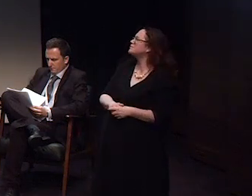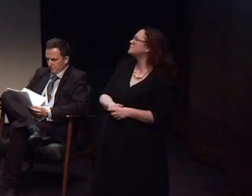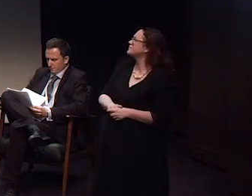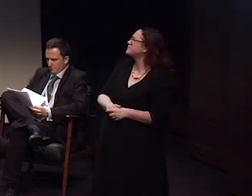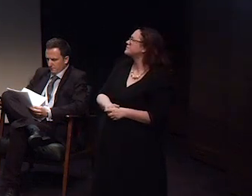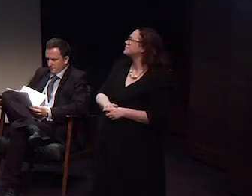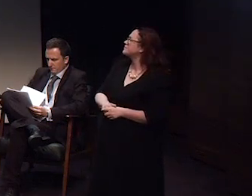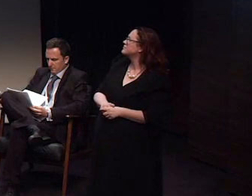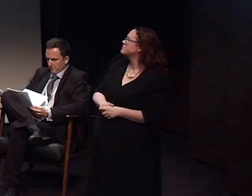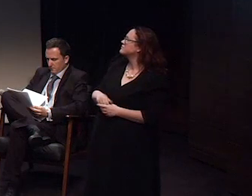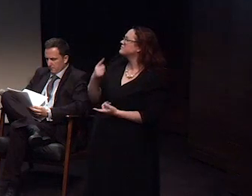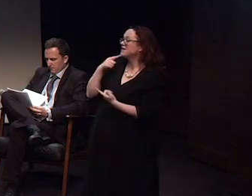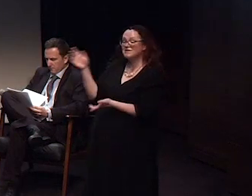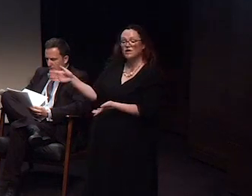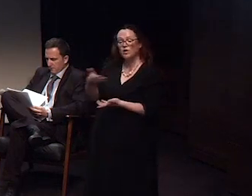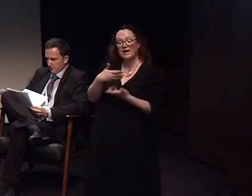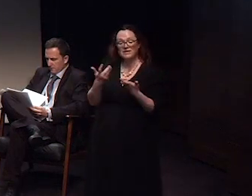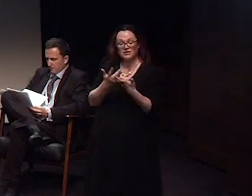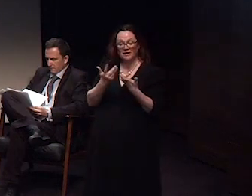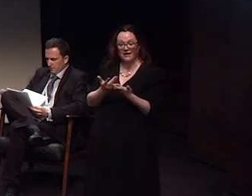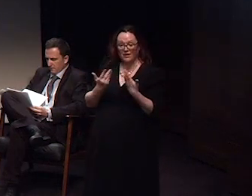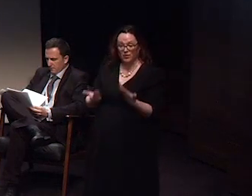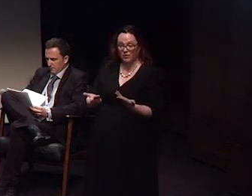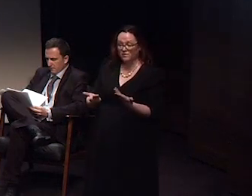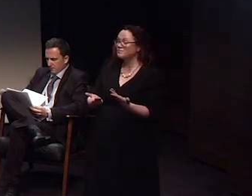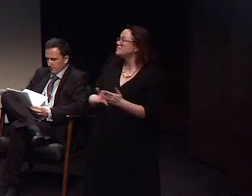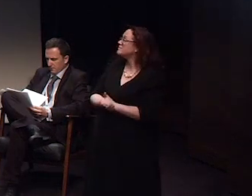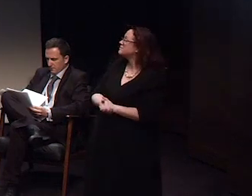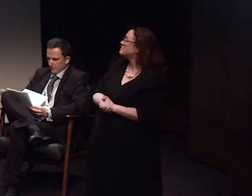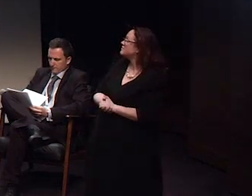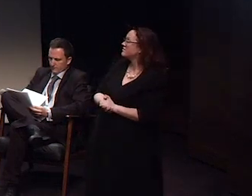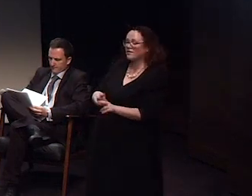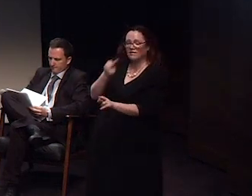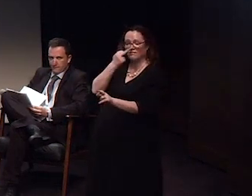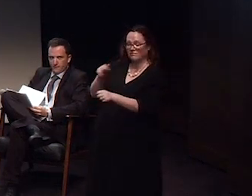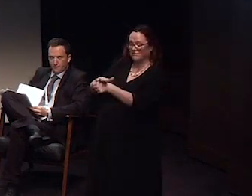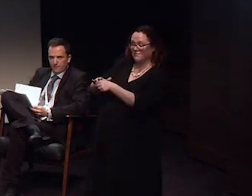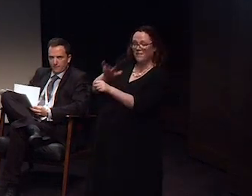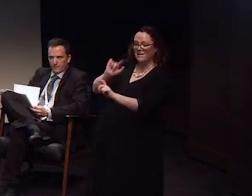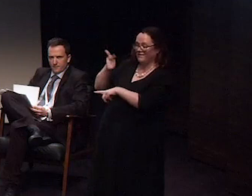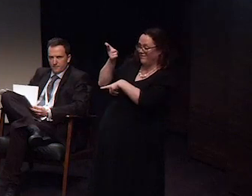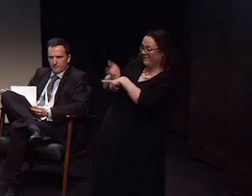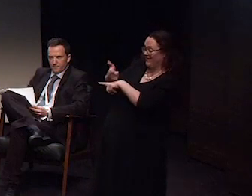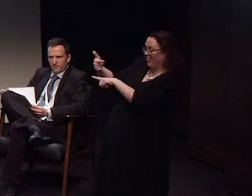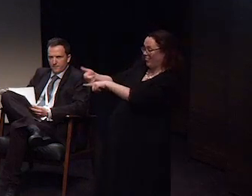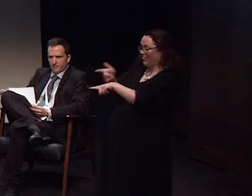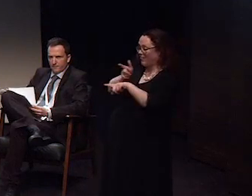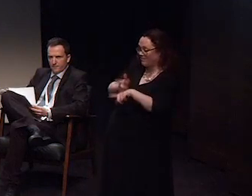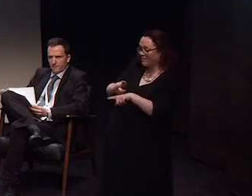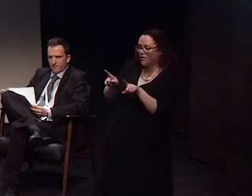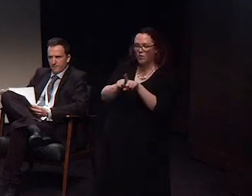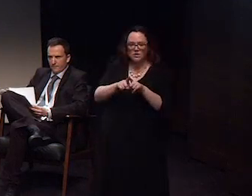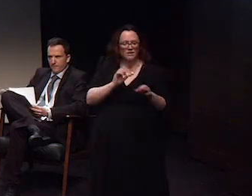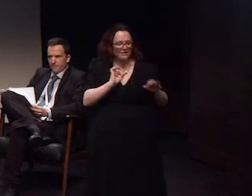collection, we recorded and filmed the simulation, the debriefing, and the artistic restaging, and we